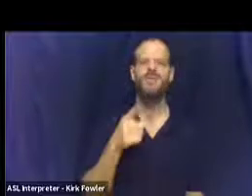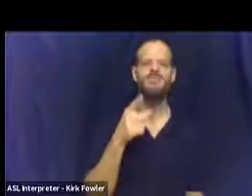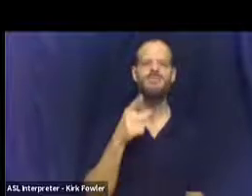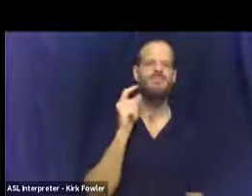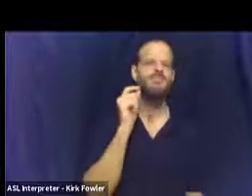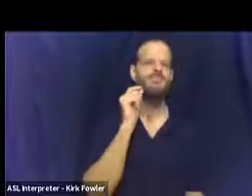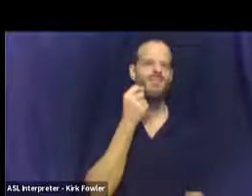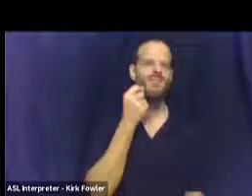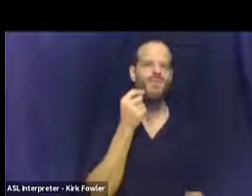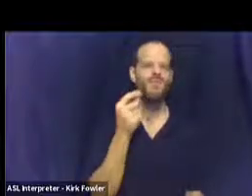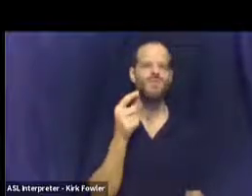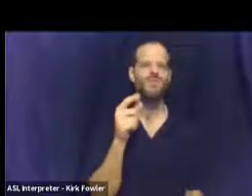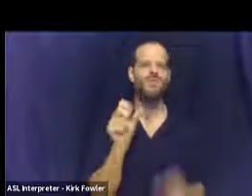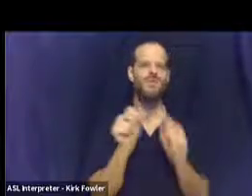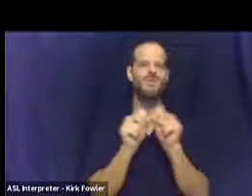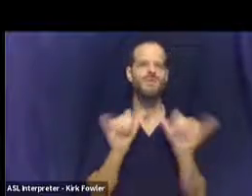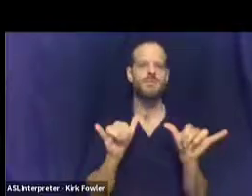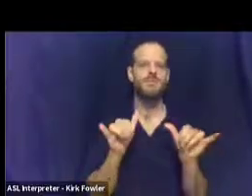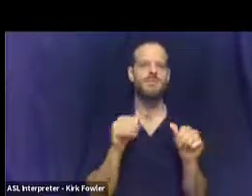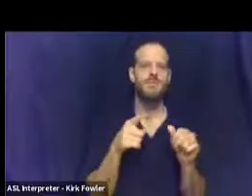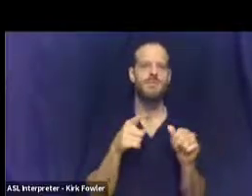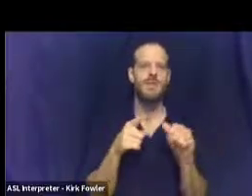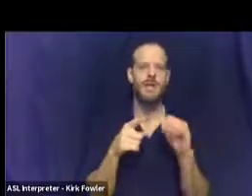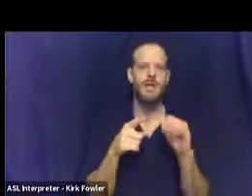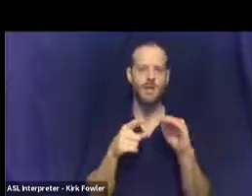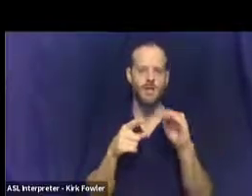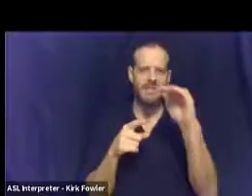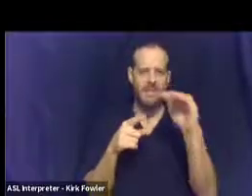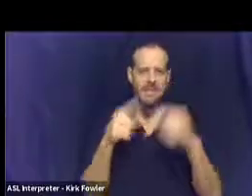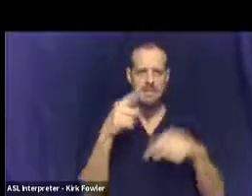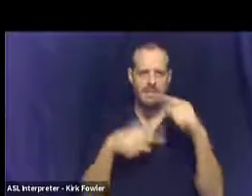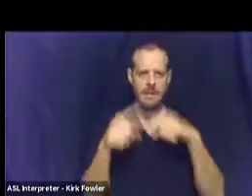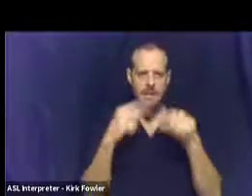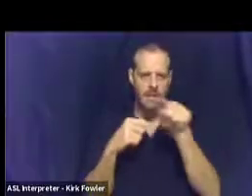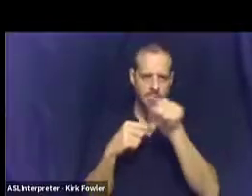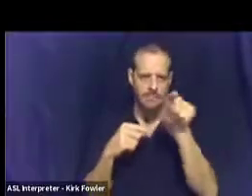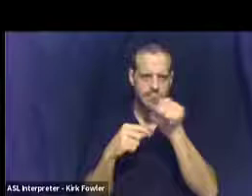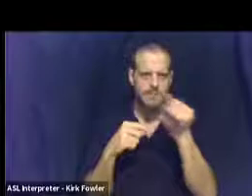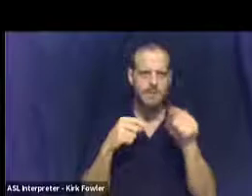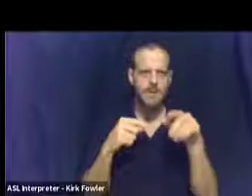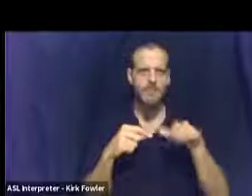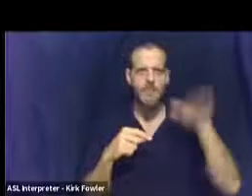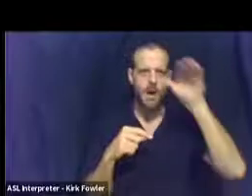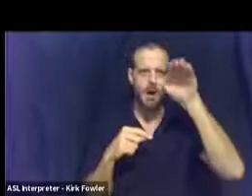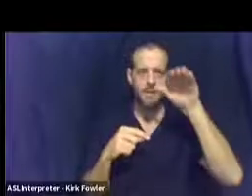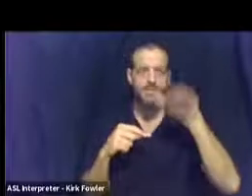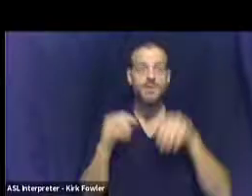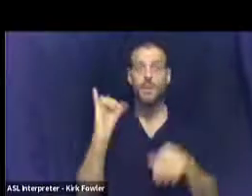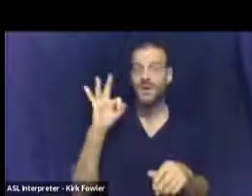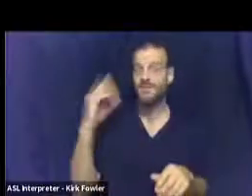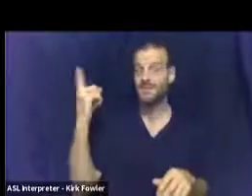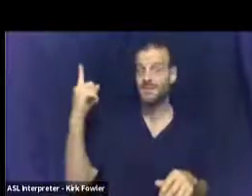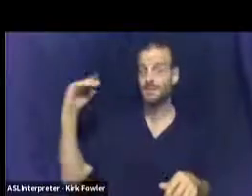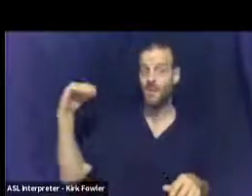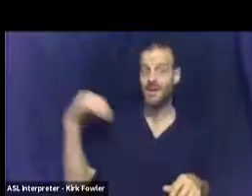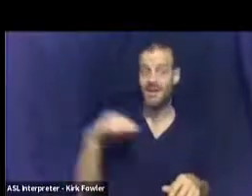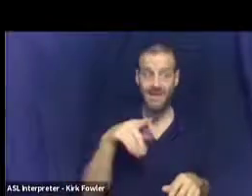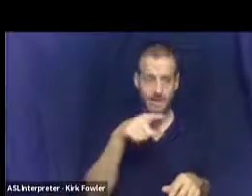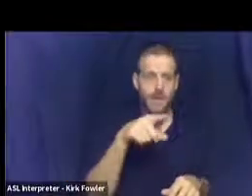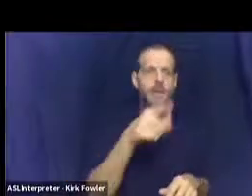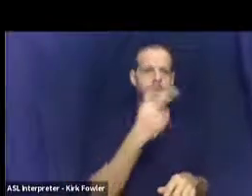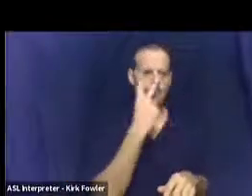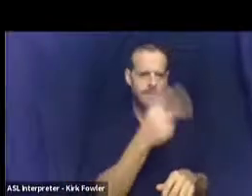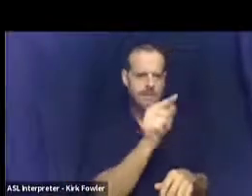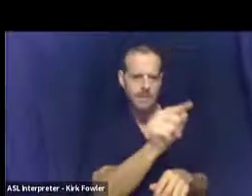And you can see above there's actually sign language right above those so that anybody who's with him in the house can also reinforce with sign.